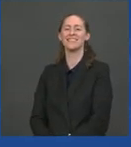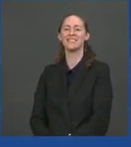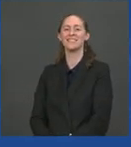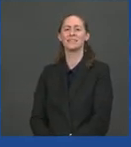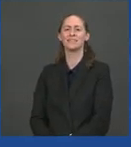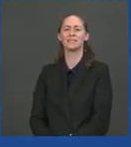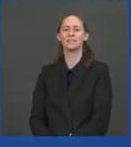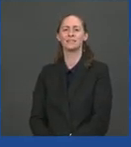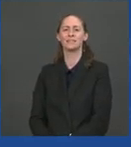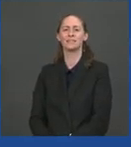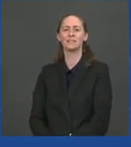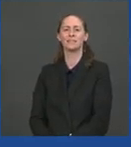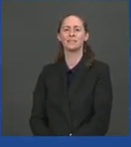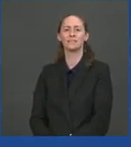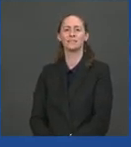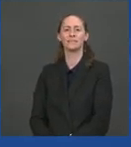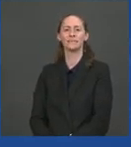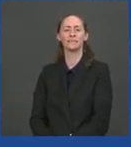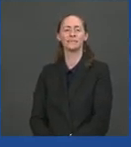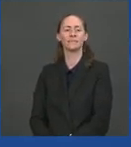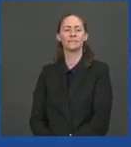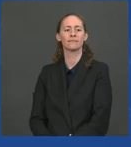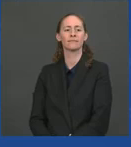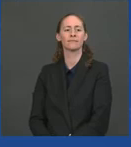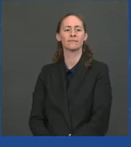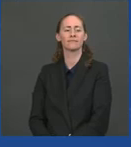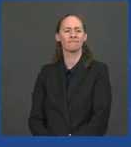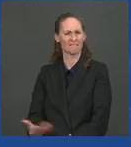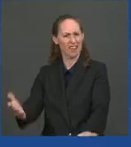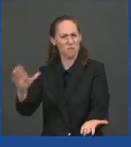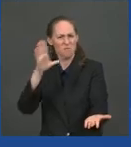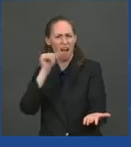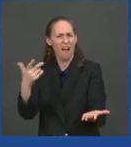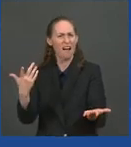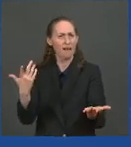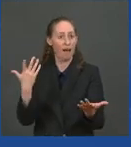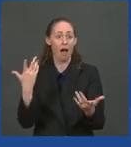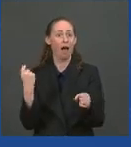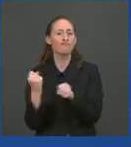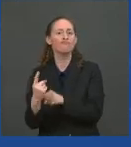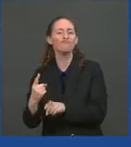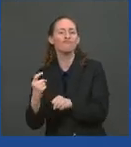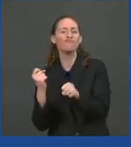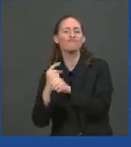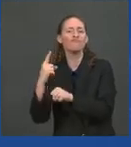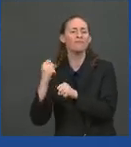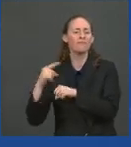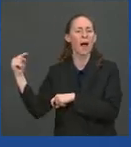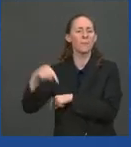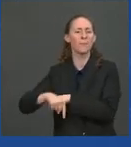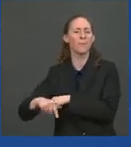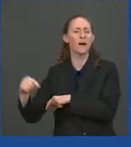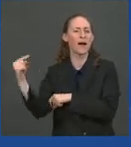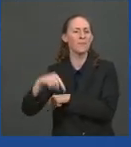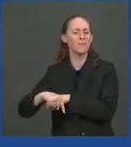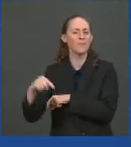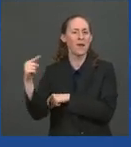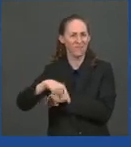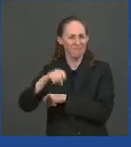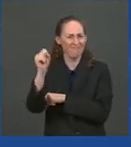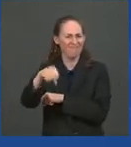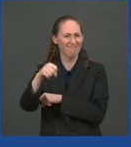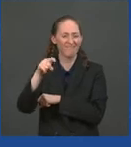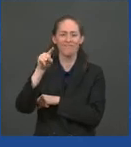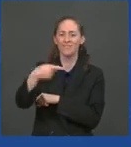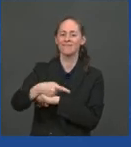know, what the hell? Why don't we come back for the next 4 years? We'll just keep coming back. You know what? Let's do it for 8 years. And